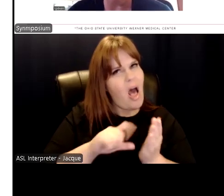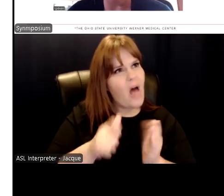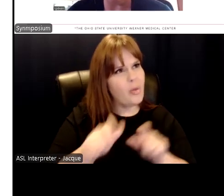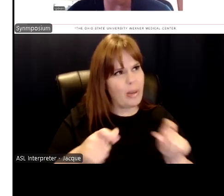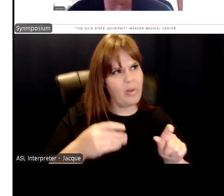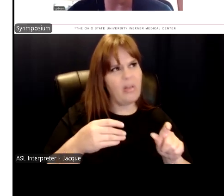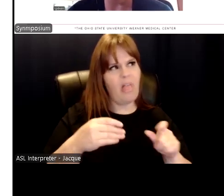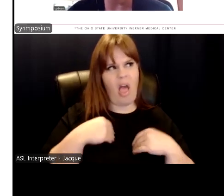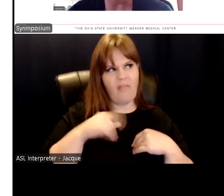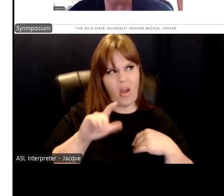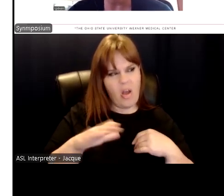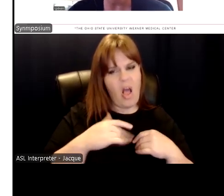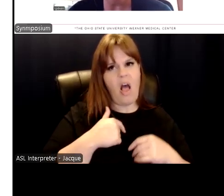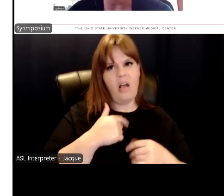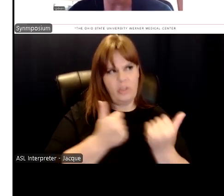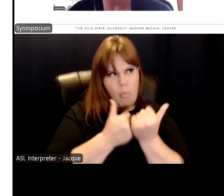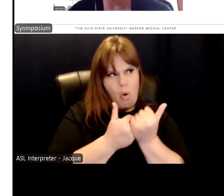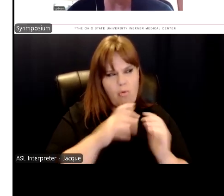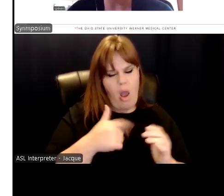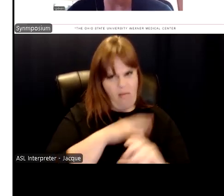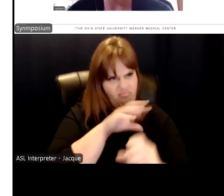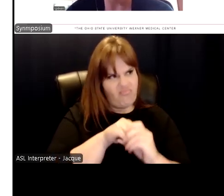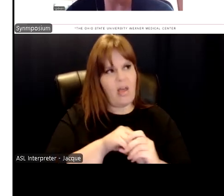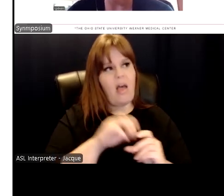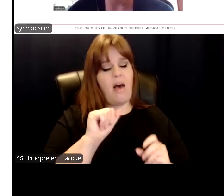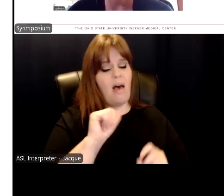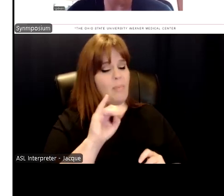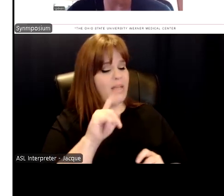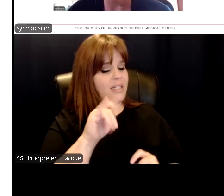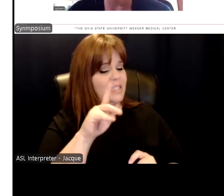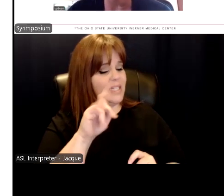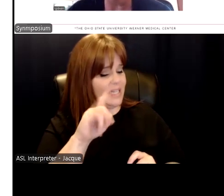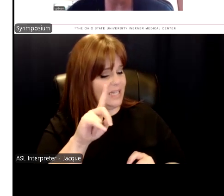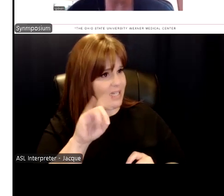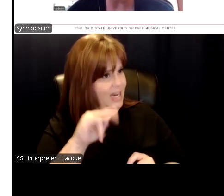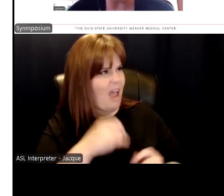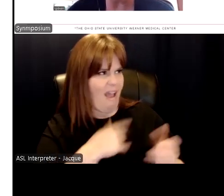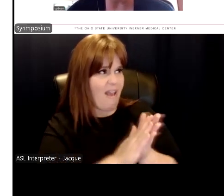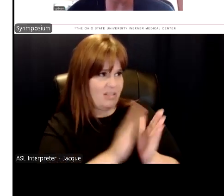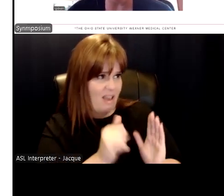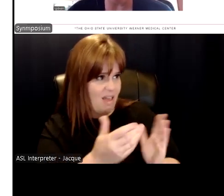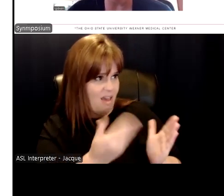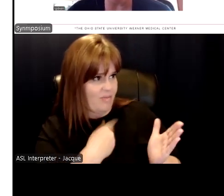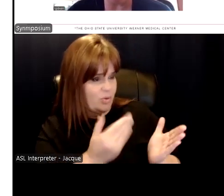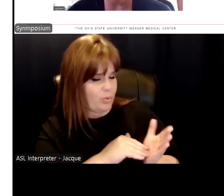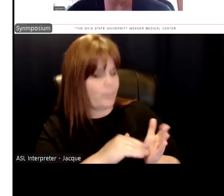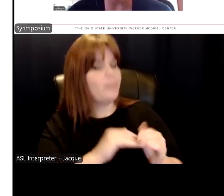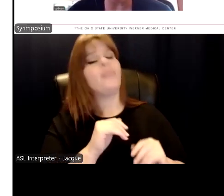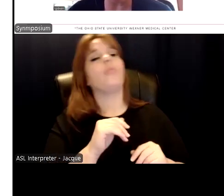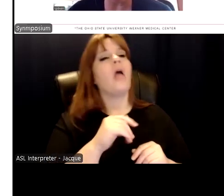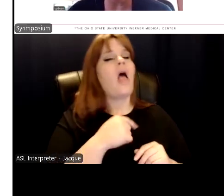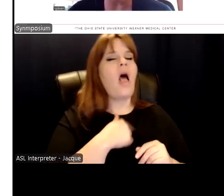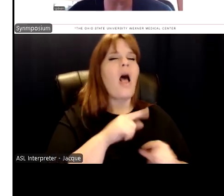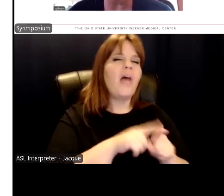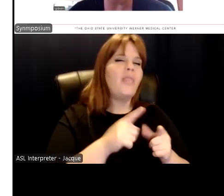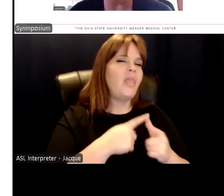groups. Solve.me got involved. And amantadine was one of the things I recommended, so I asked if I could have it. That had a very nice effect on my physical fatigue. And when